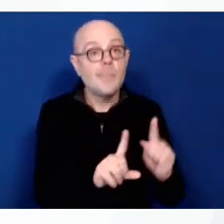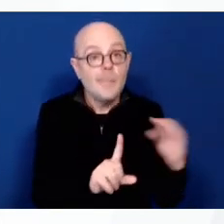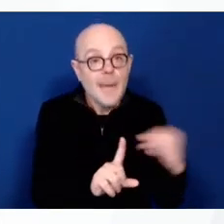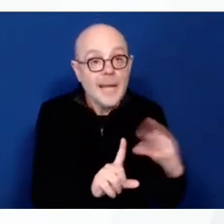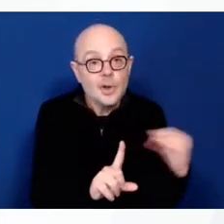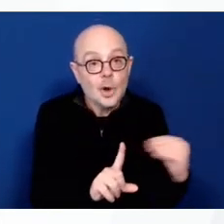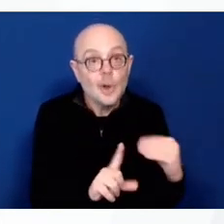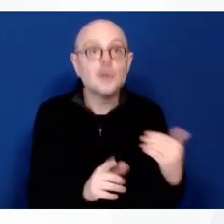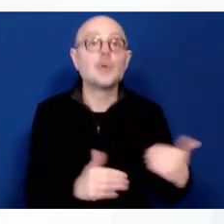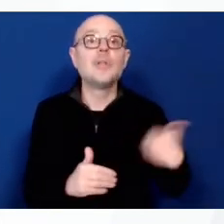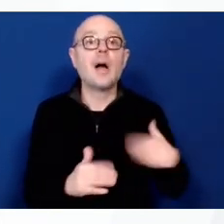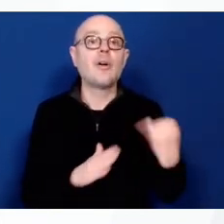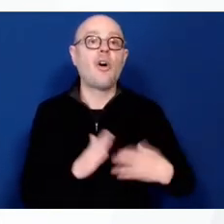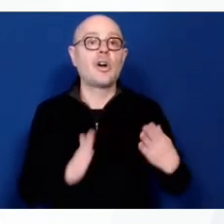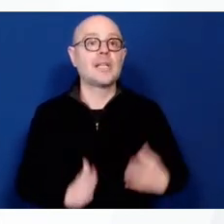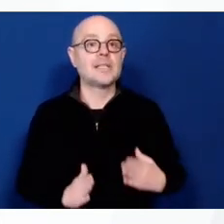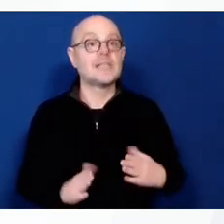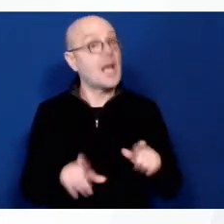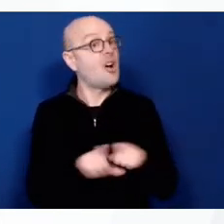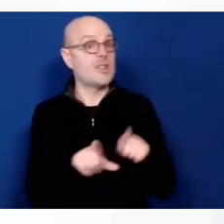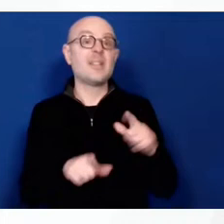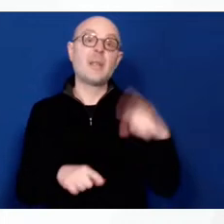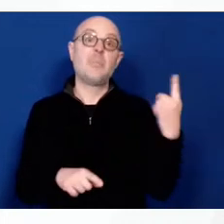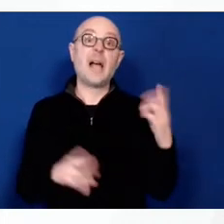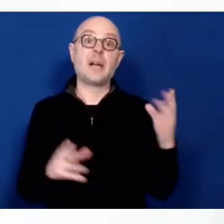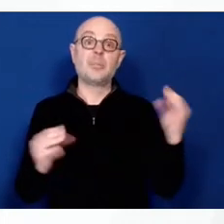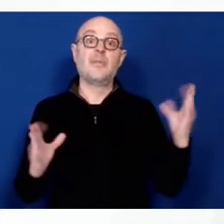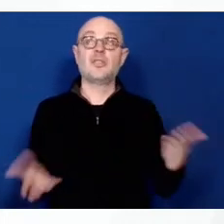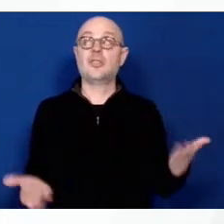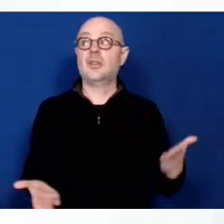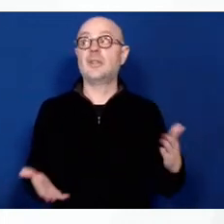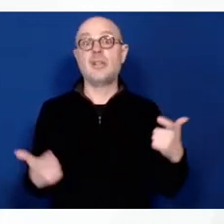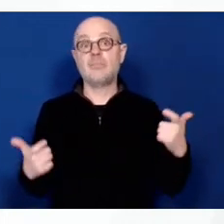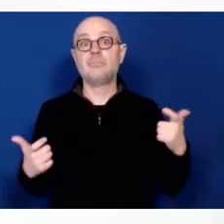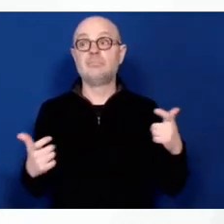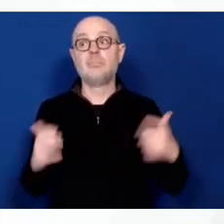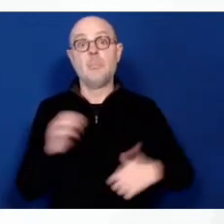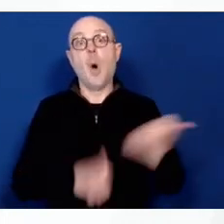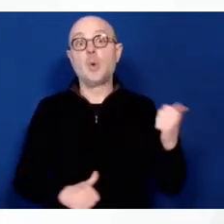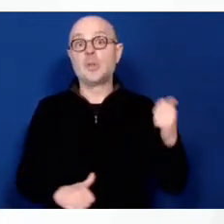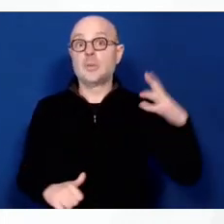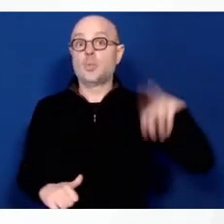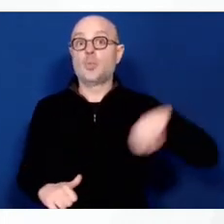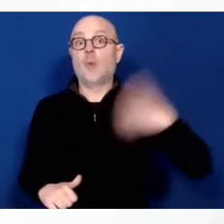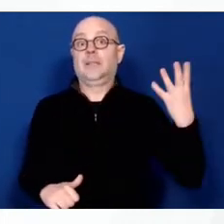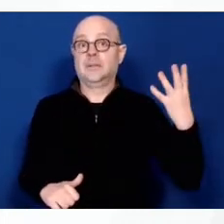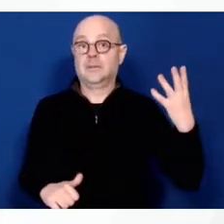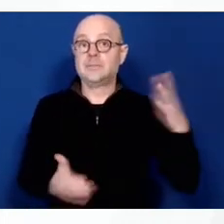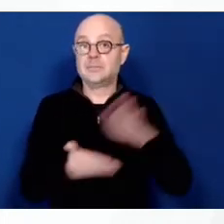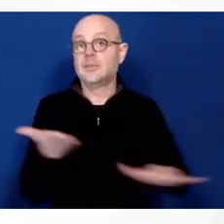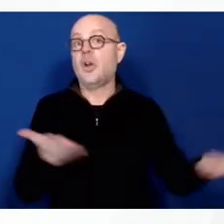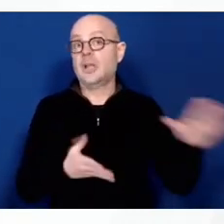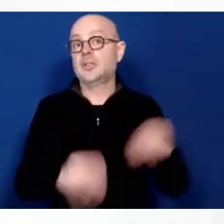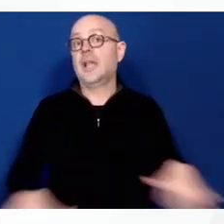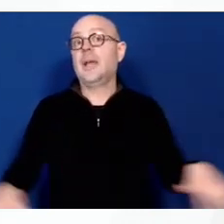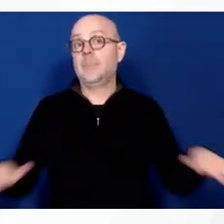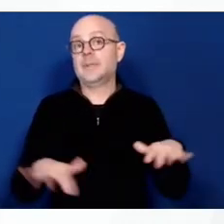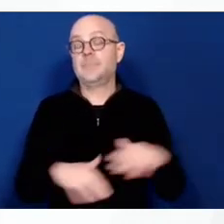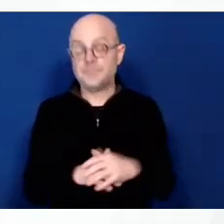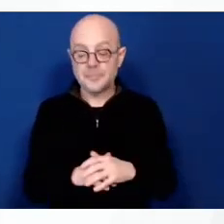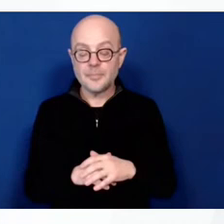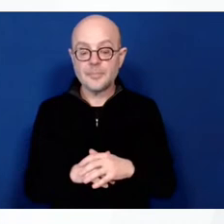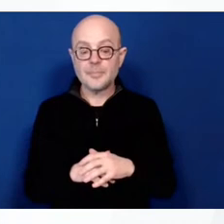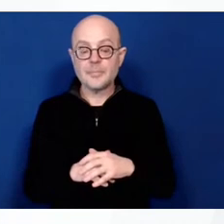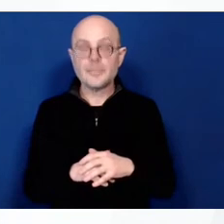and as a Black professor on a largely white campus. I joined the School of Art, Art History, and Design as an assistant professor